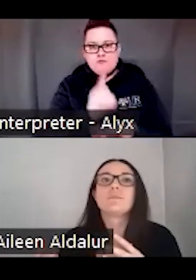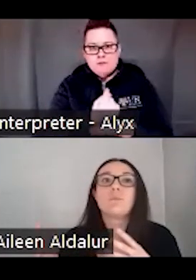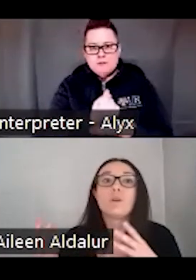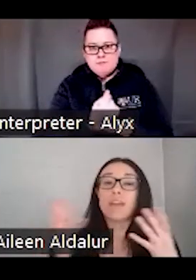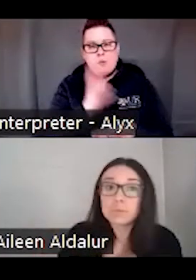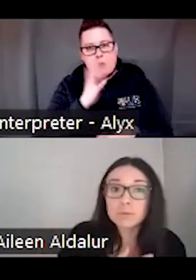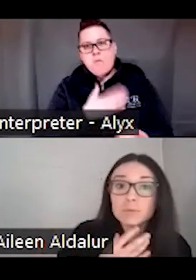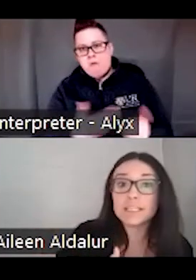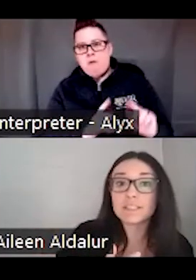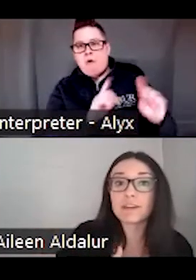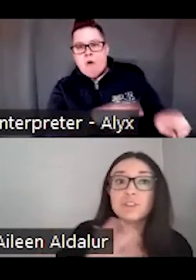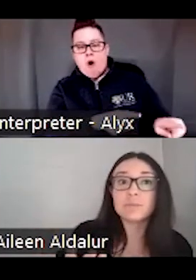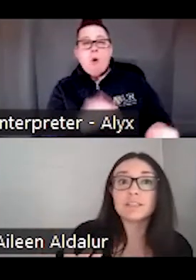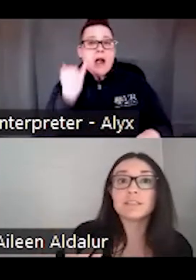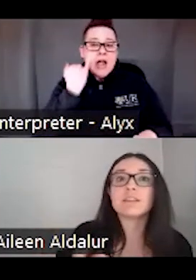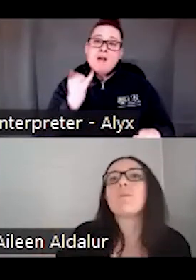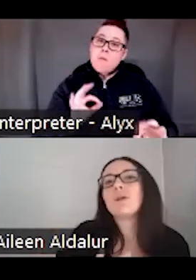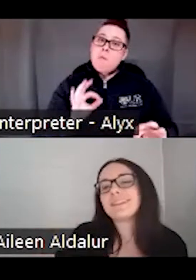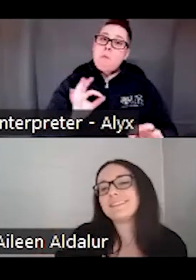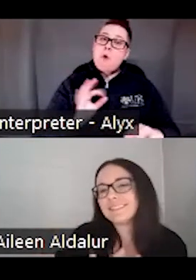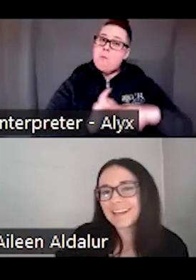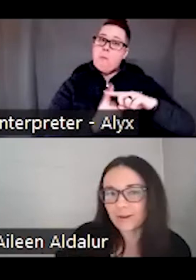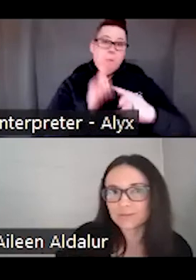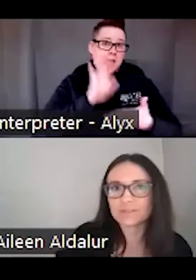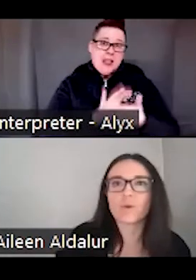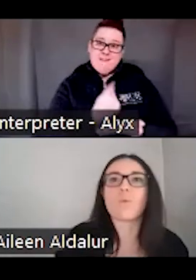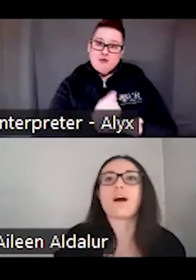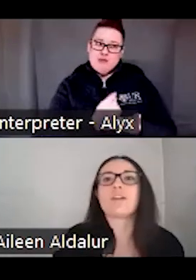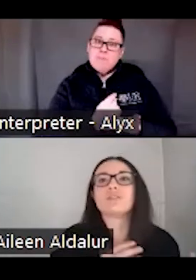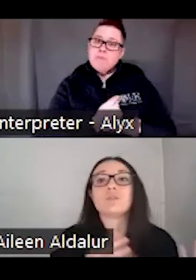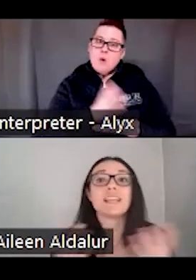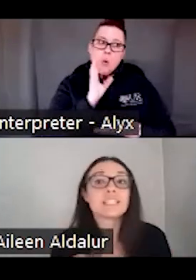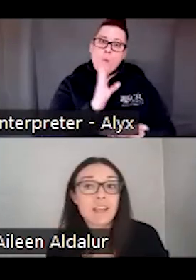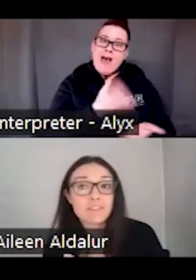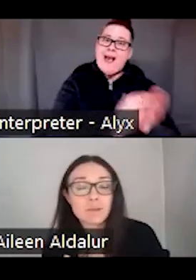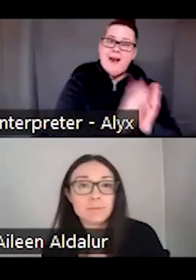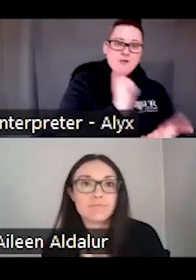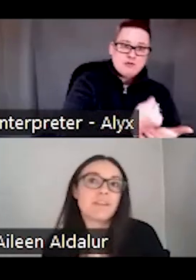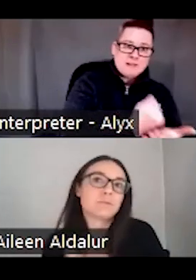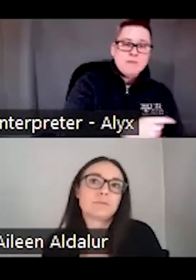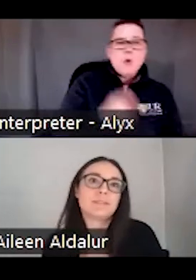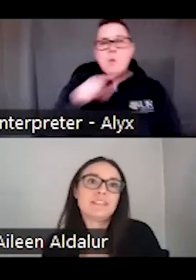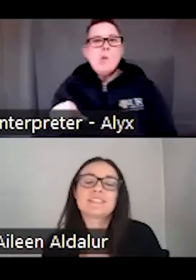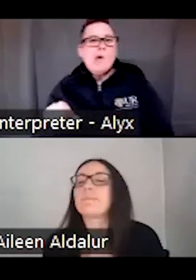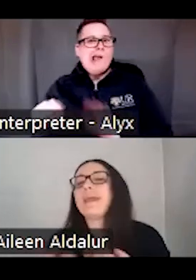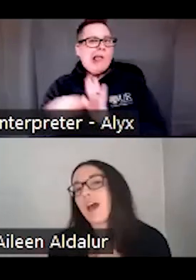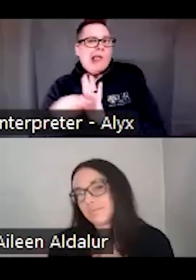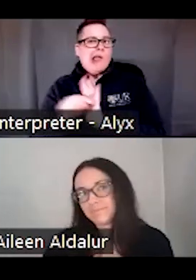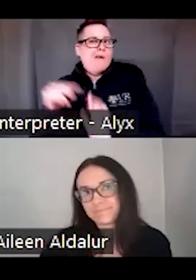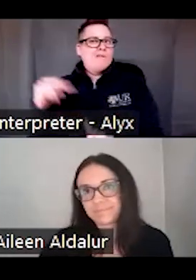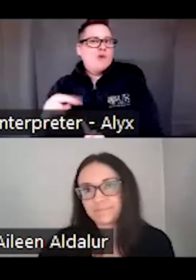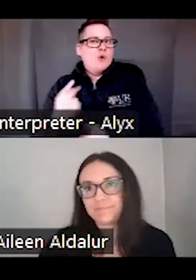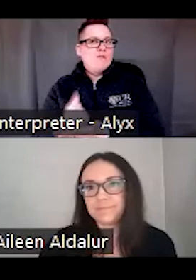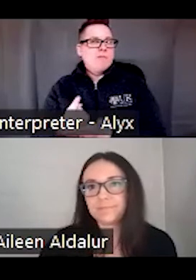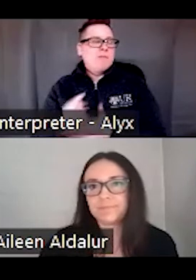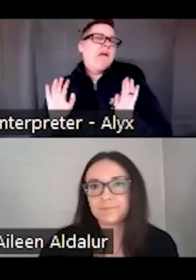those with more favorable beliefs about treatment are more likely to seek it out, while those with less favorable beliefs may not.